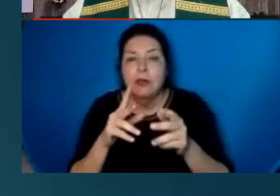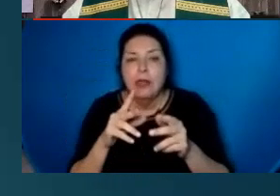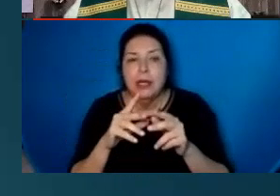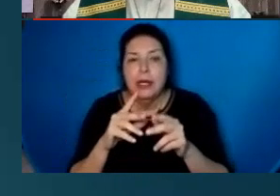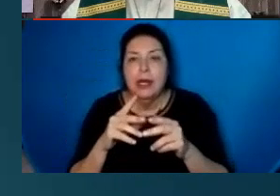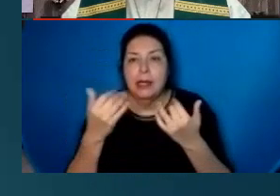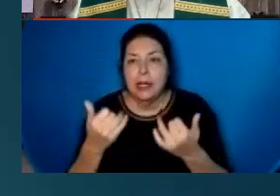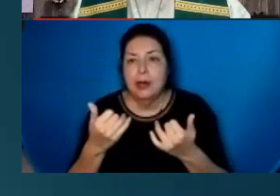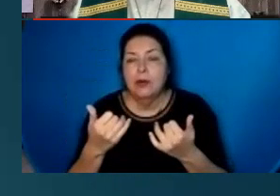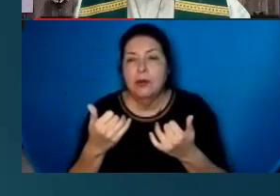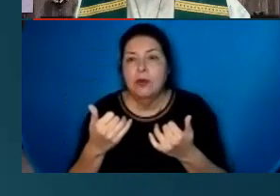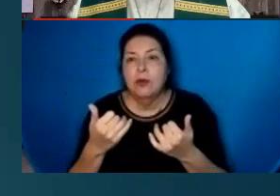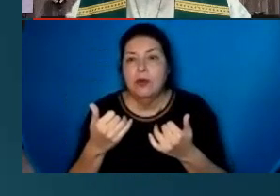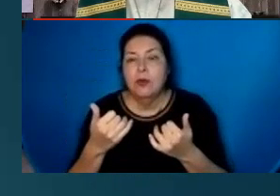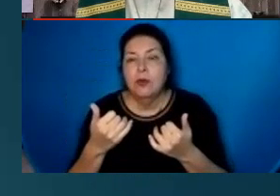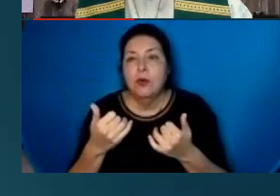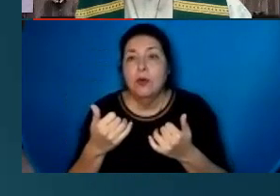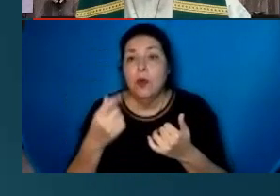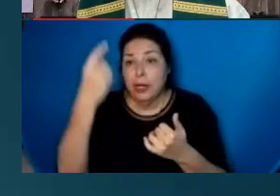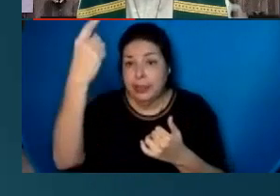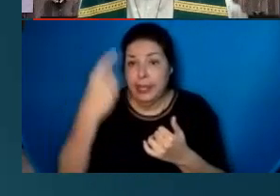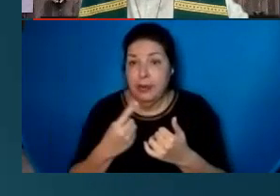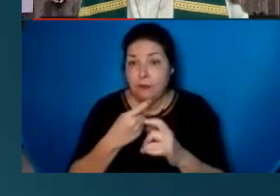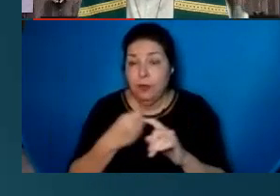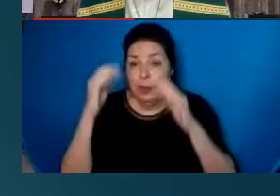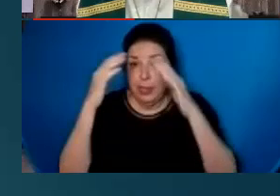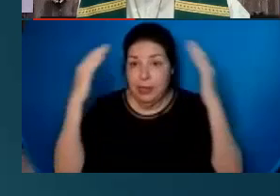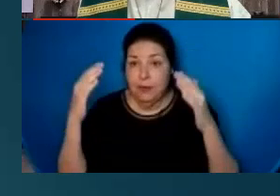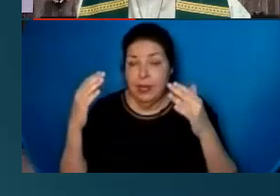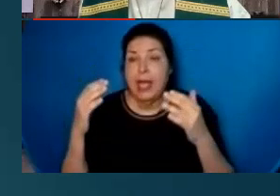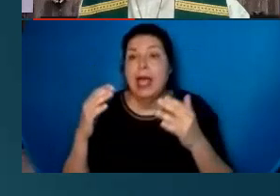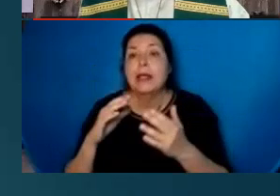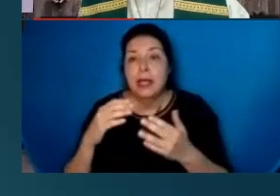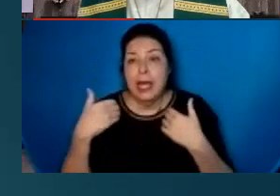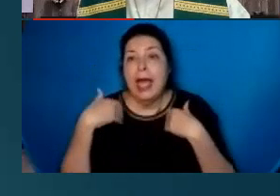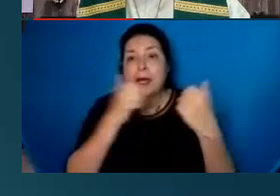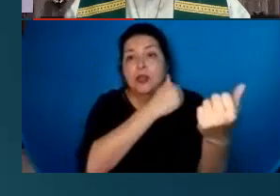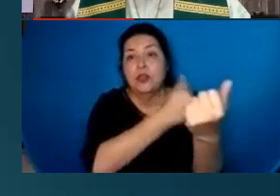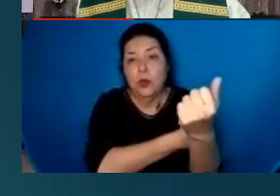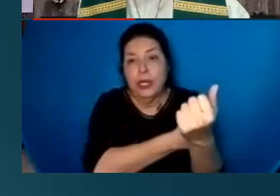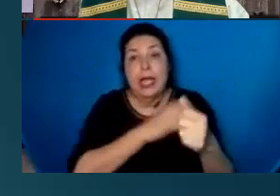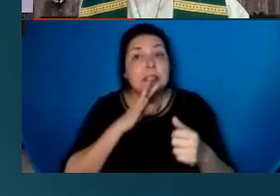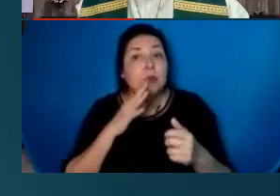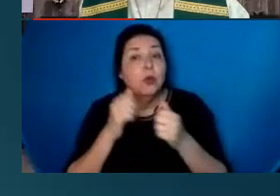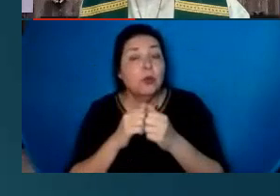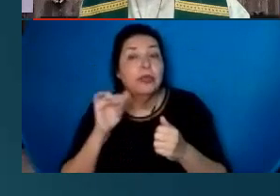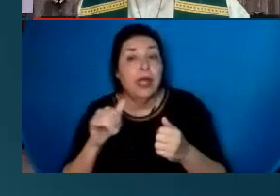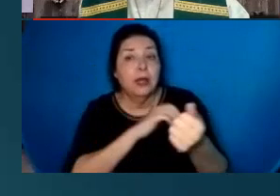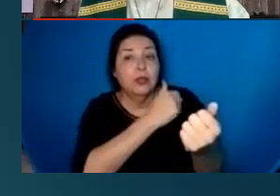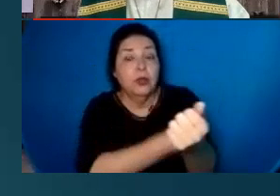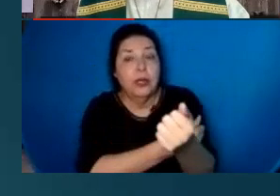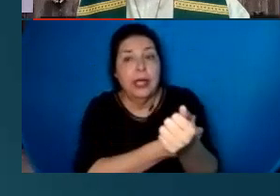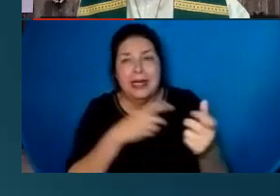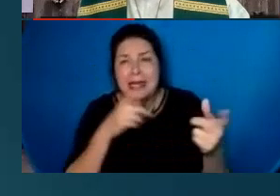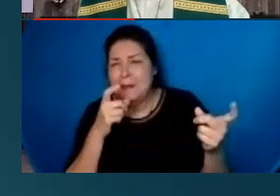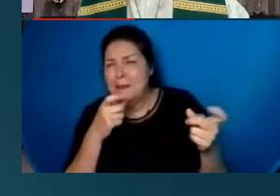was now speaking with that same authoritative word. And immediately the unclean spirit cried out